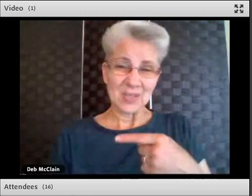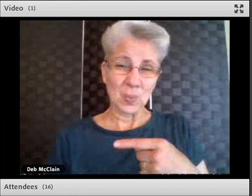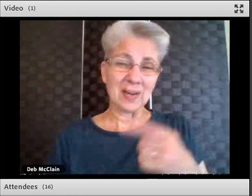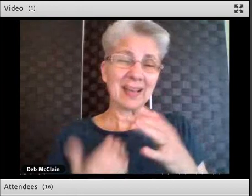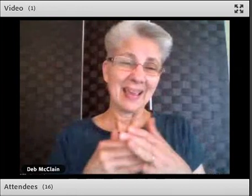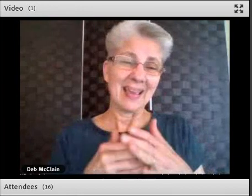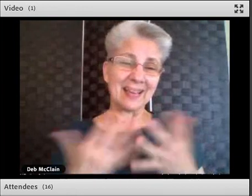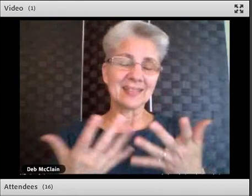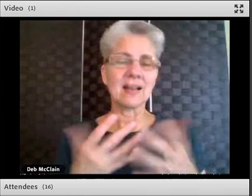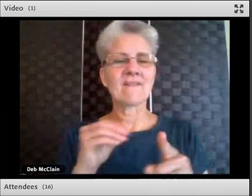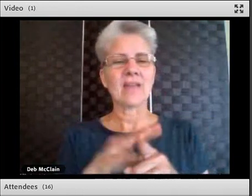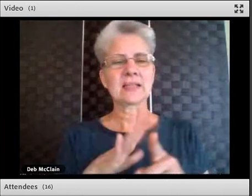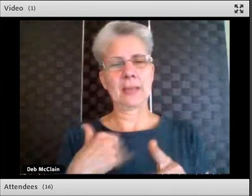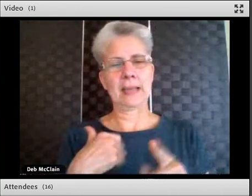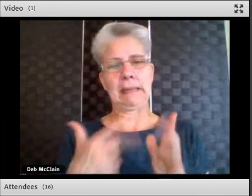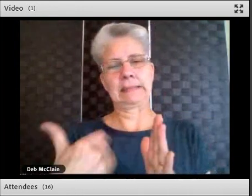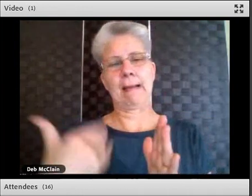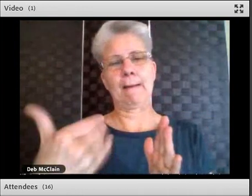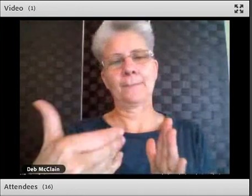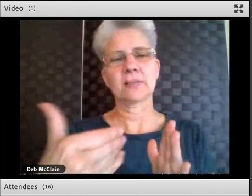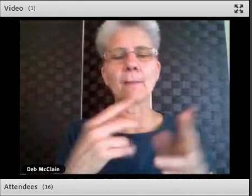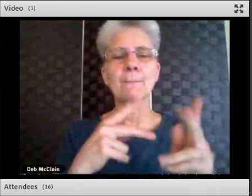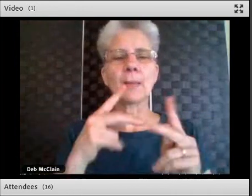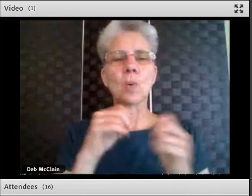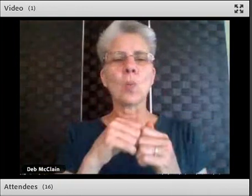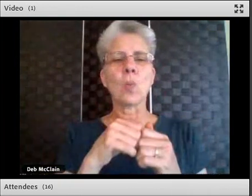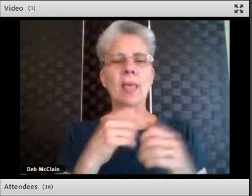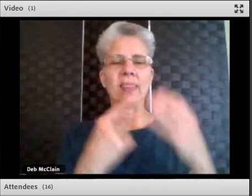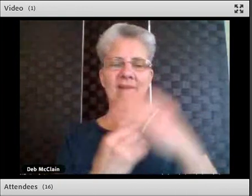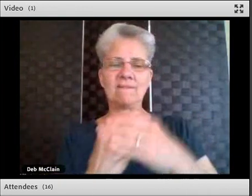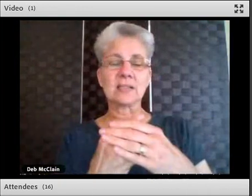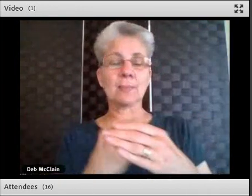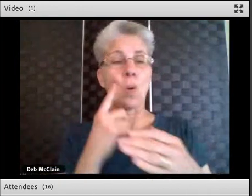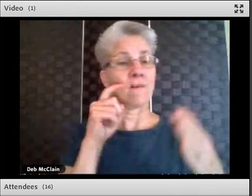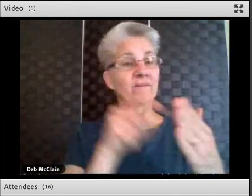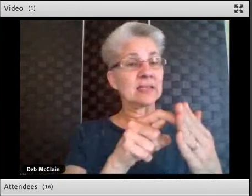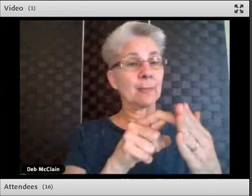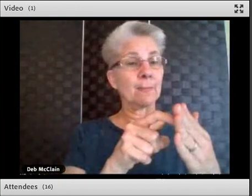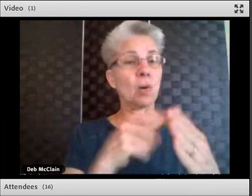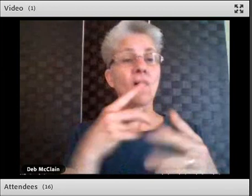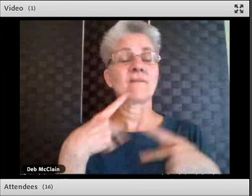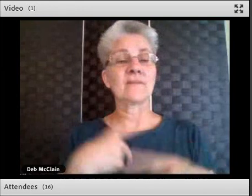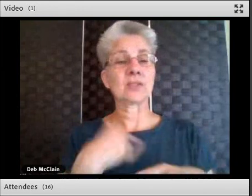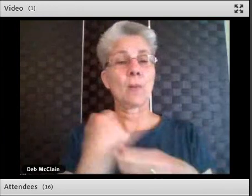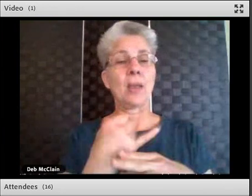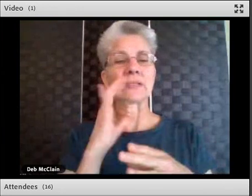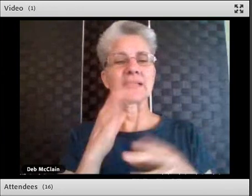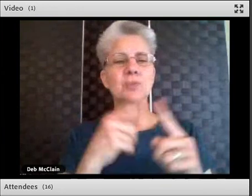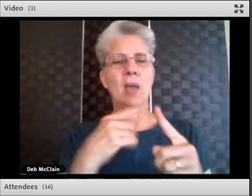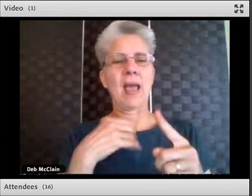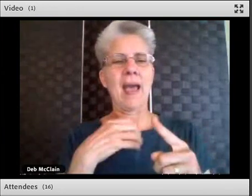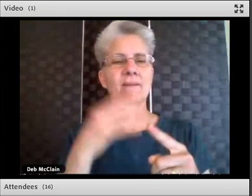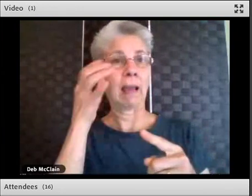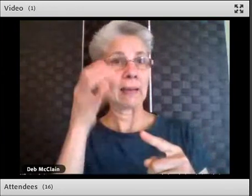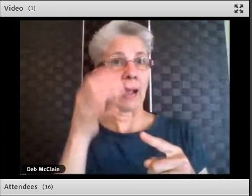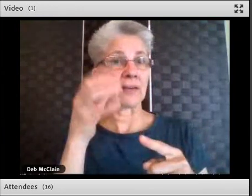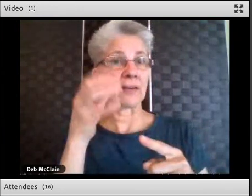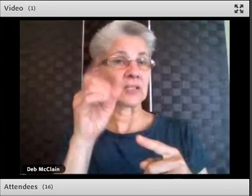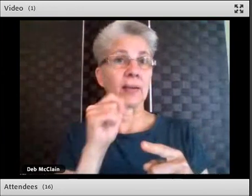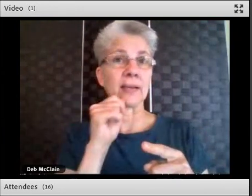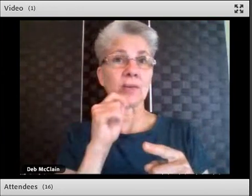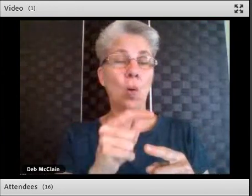again affects me at times. People with visible or invisible physical impairments are assumed often to have cognitive disabilities when no